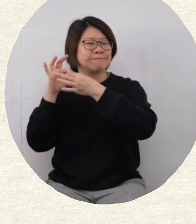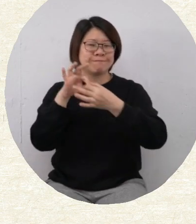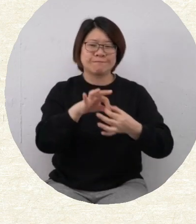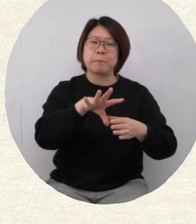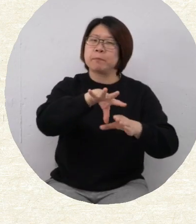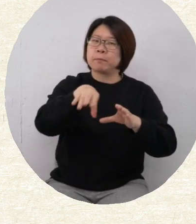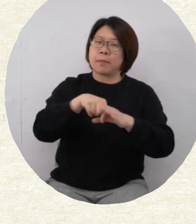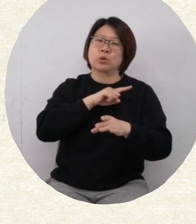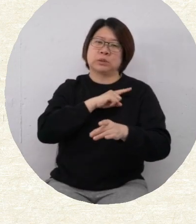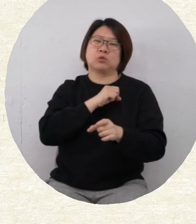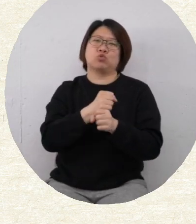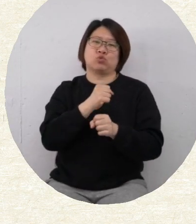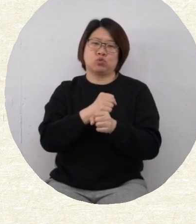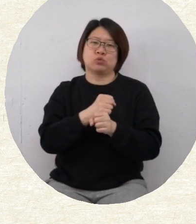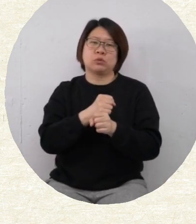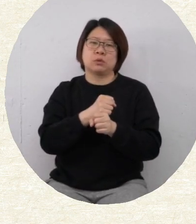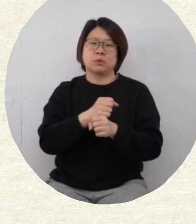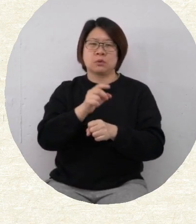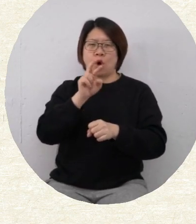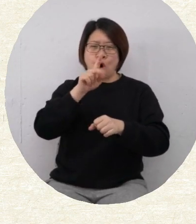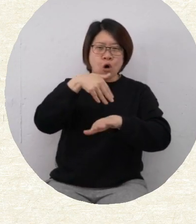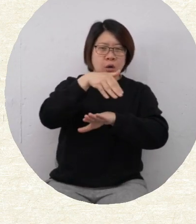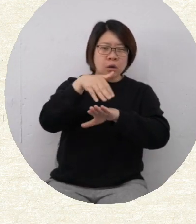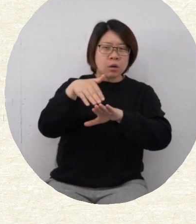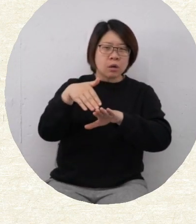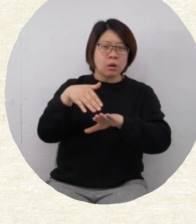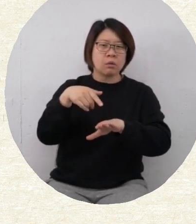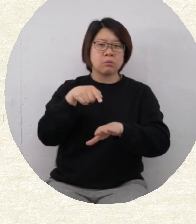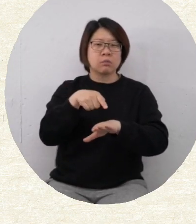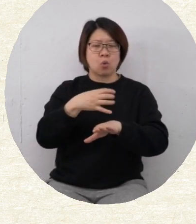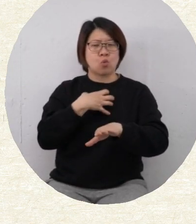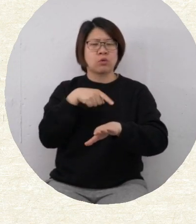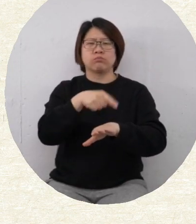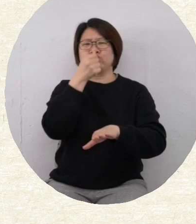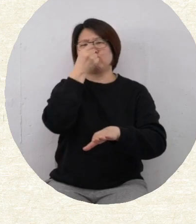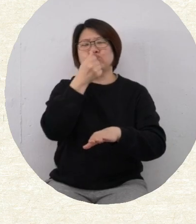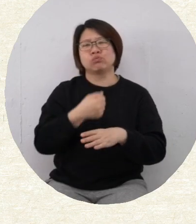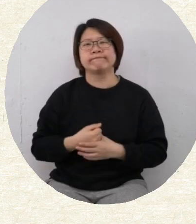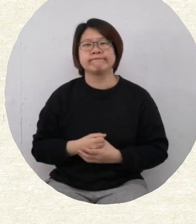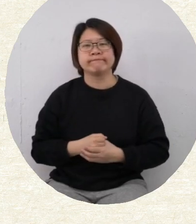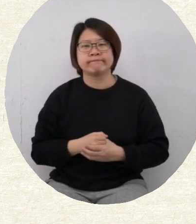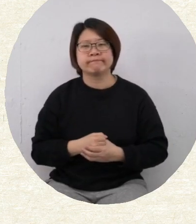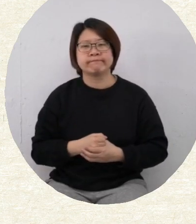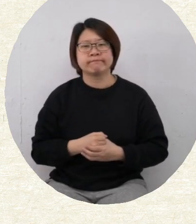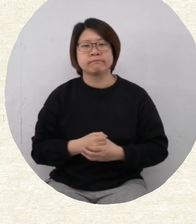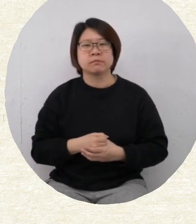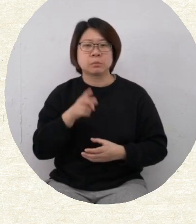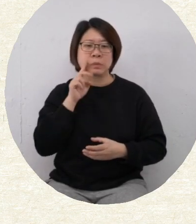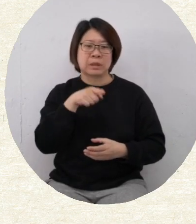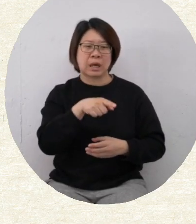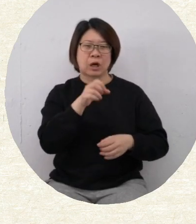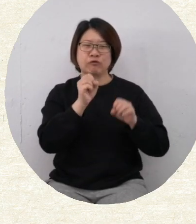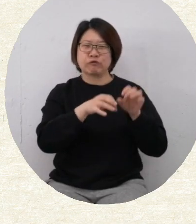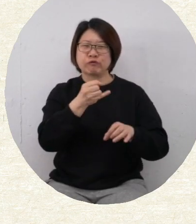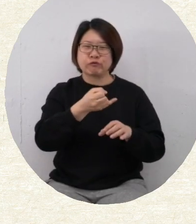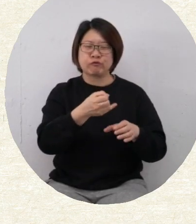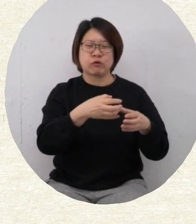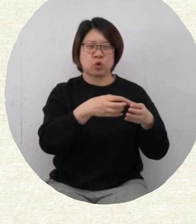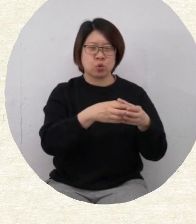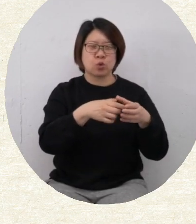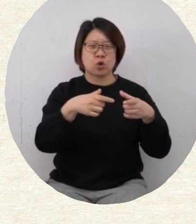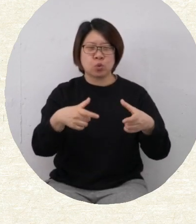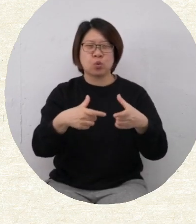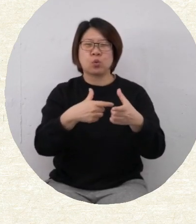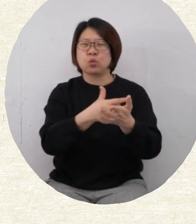only recently begun, but I really find it interesting how visually it looks kind